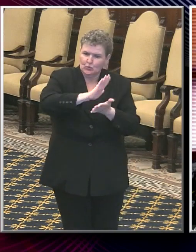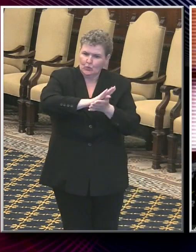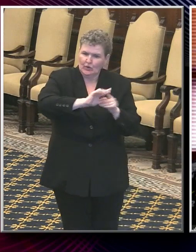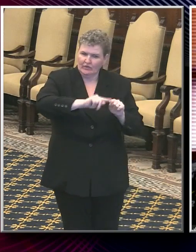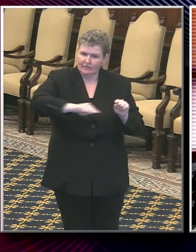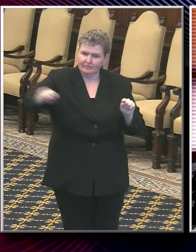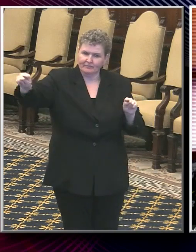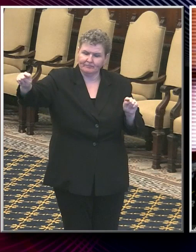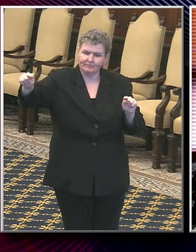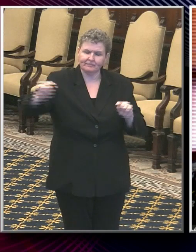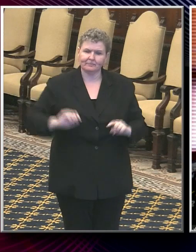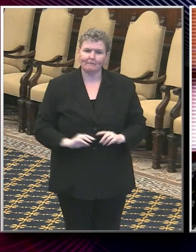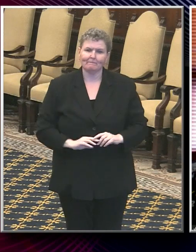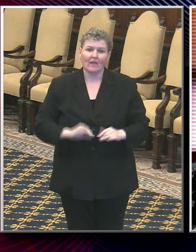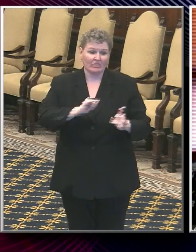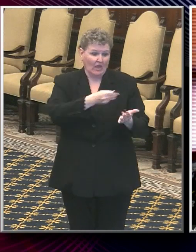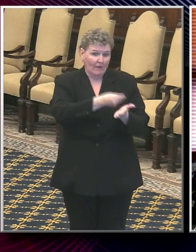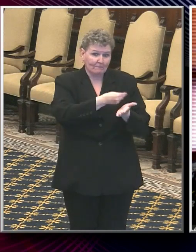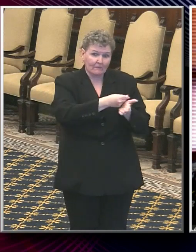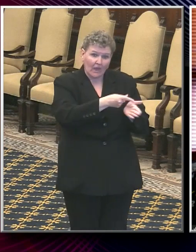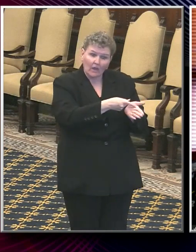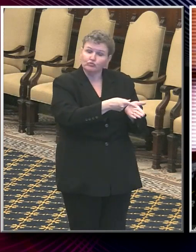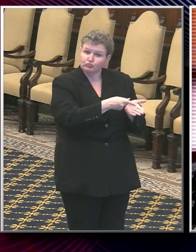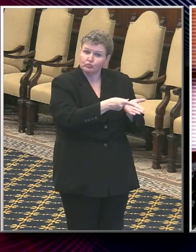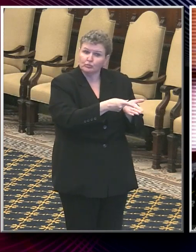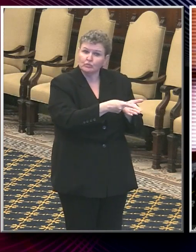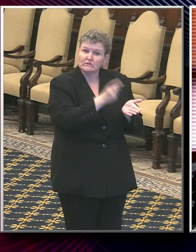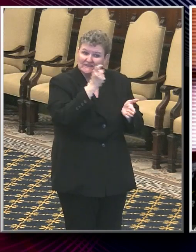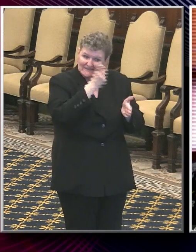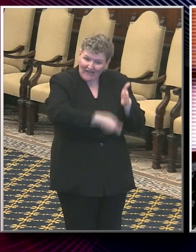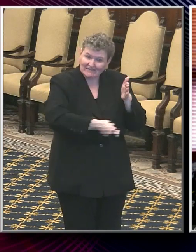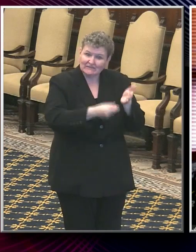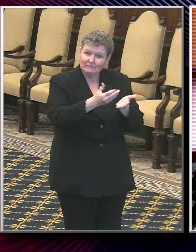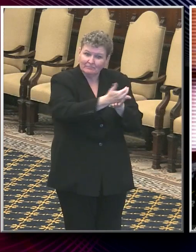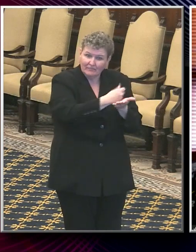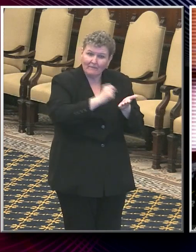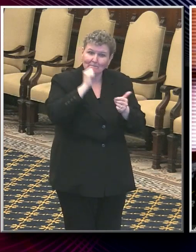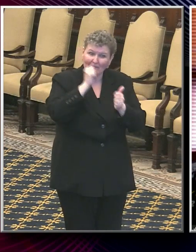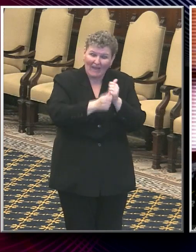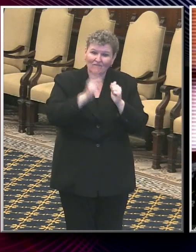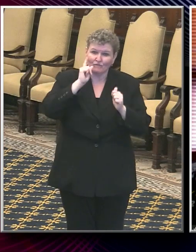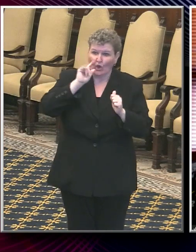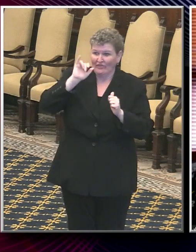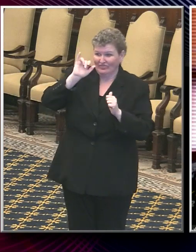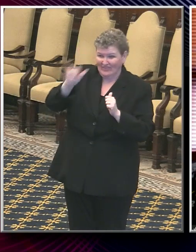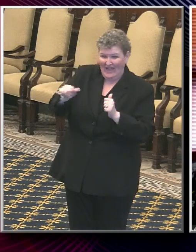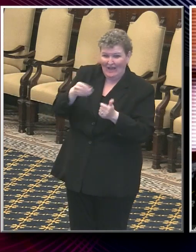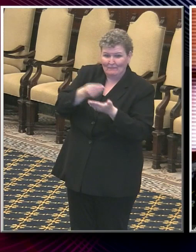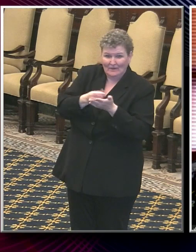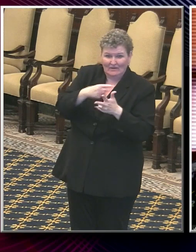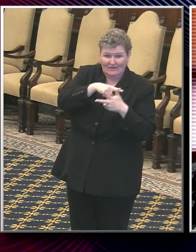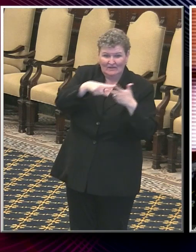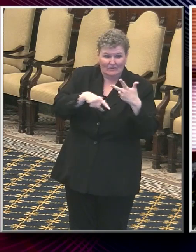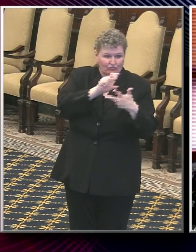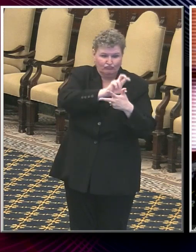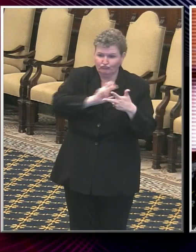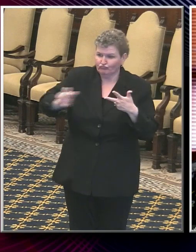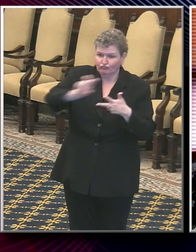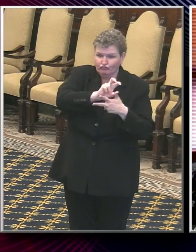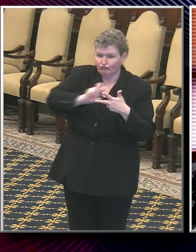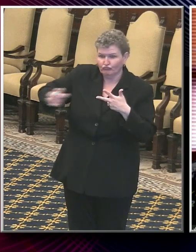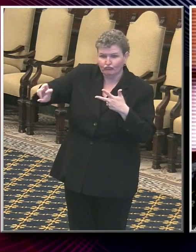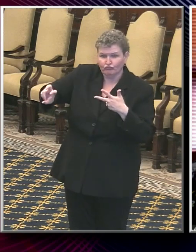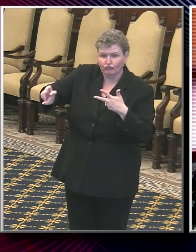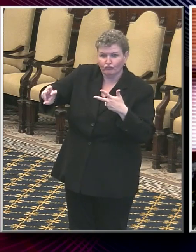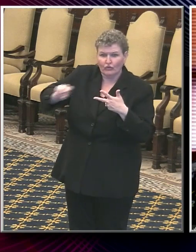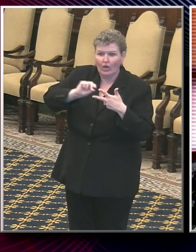rebuild. But the money the tax was passed for the purpose of those 3 agenda items, and that's what I intend to do with them. I'm not going